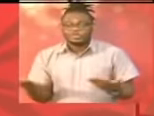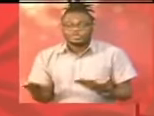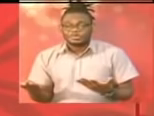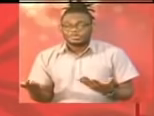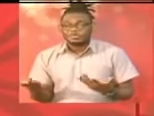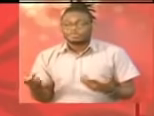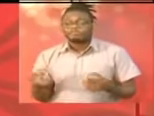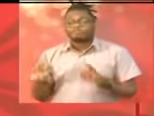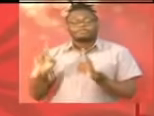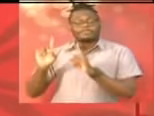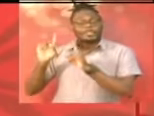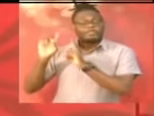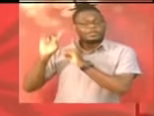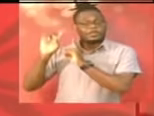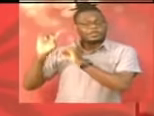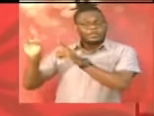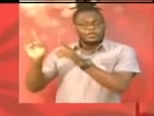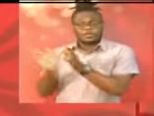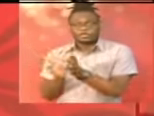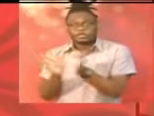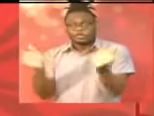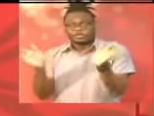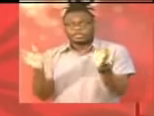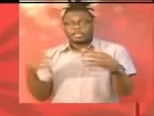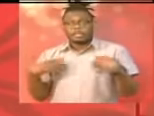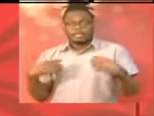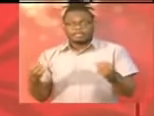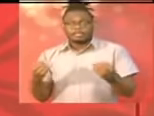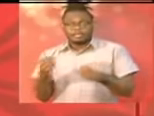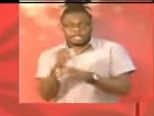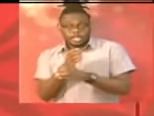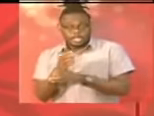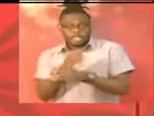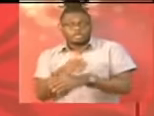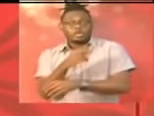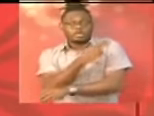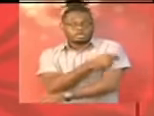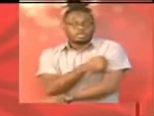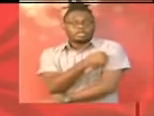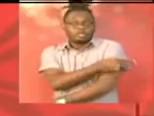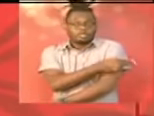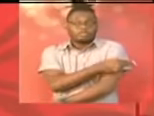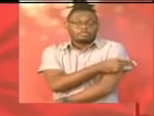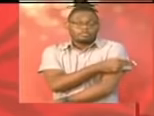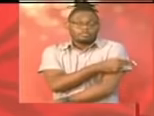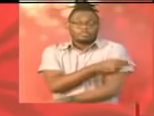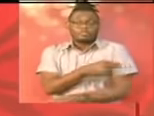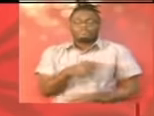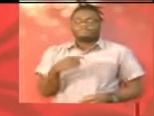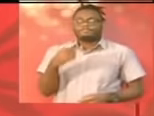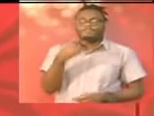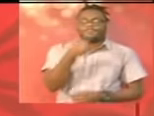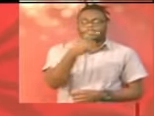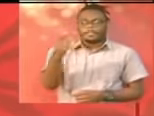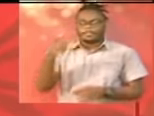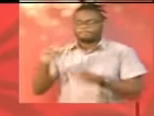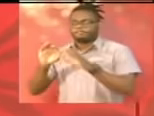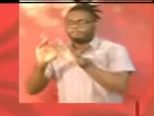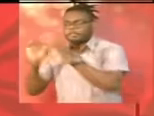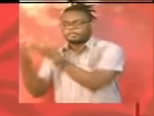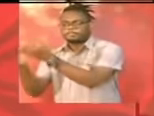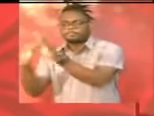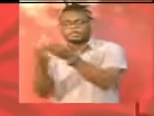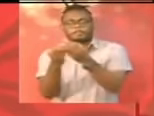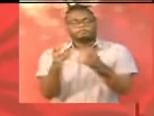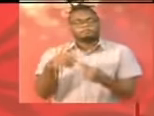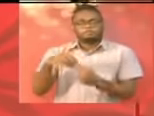family immediately, with concern especially for my 2 kids who would have been exposed to me over the incubation period.